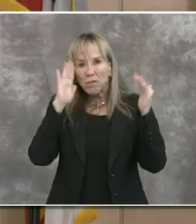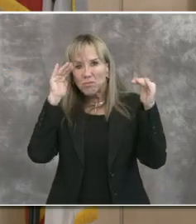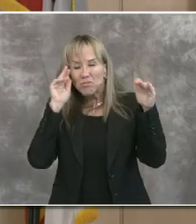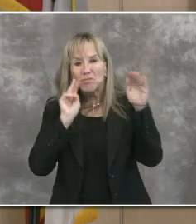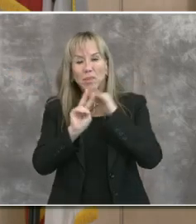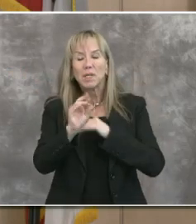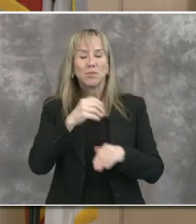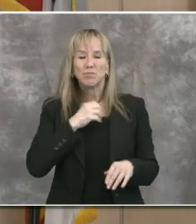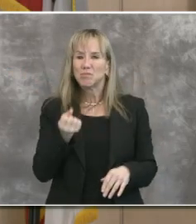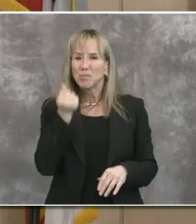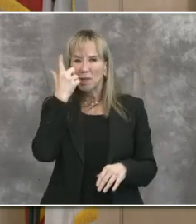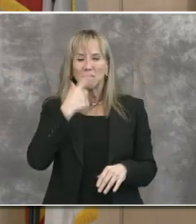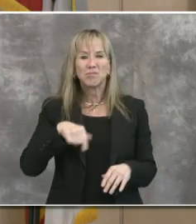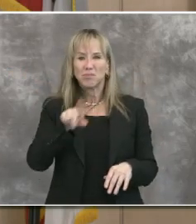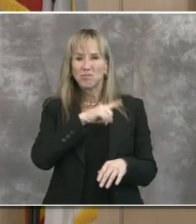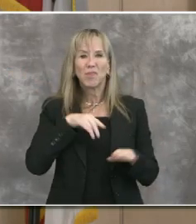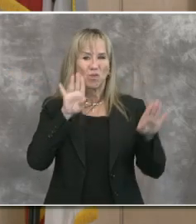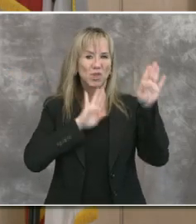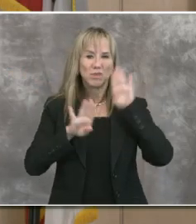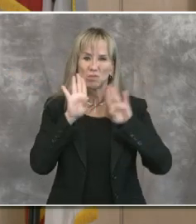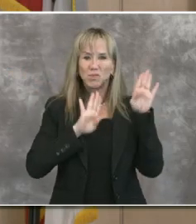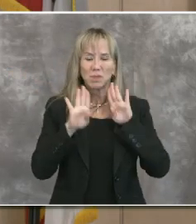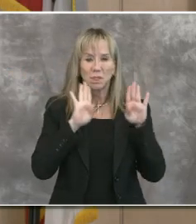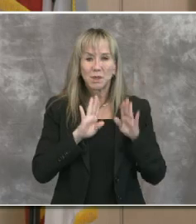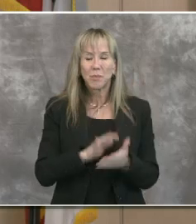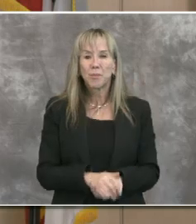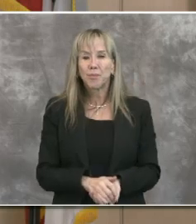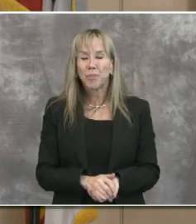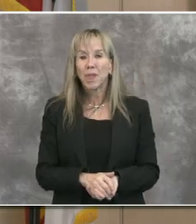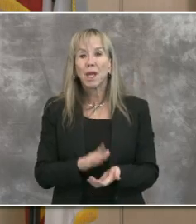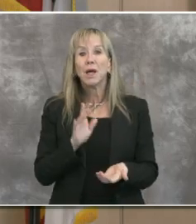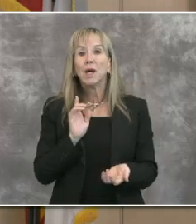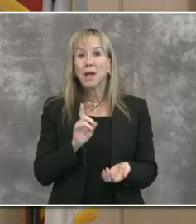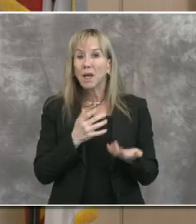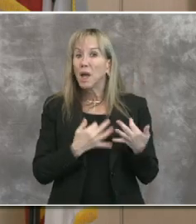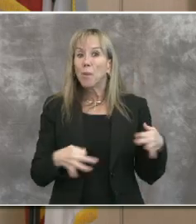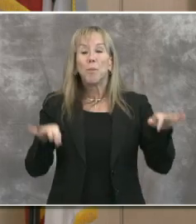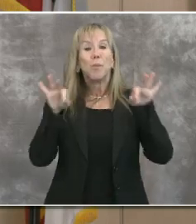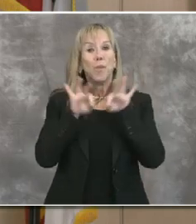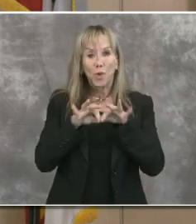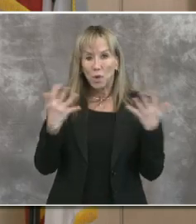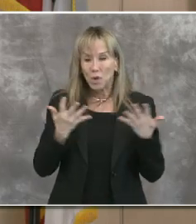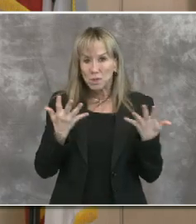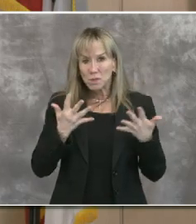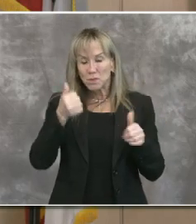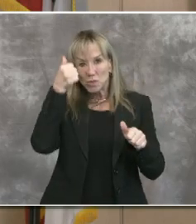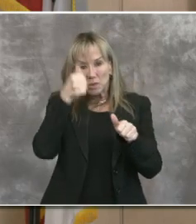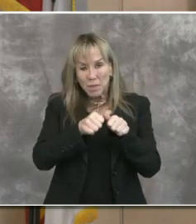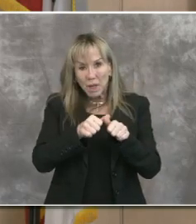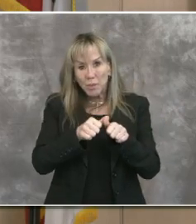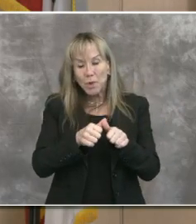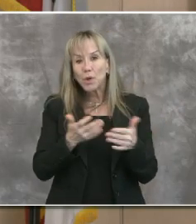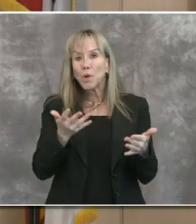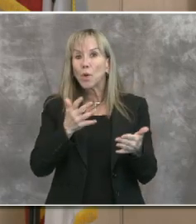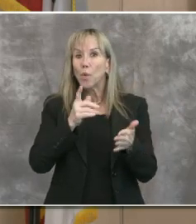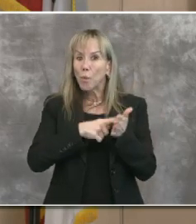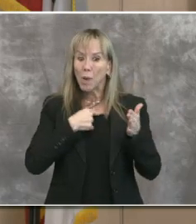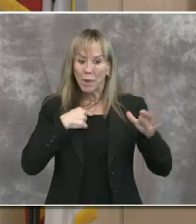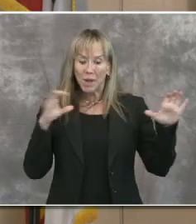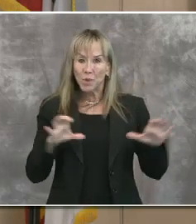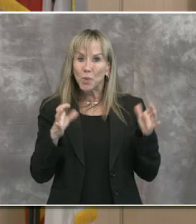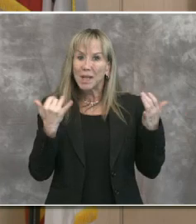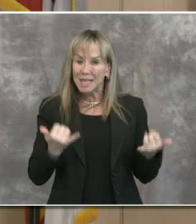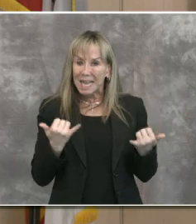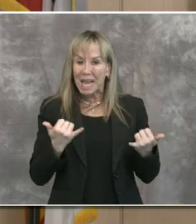frustration that a lot of folks out there feel. But I think what's really important to remind each and every one of us is that the individual actions we take are not